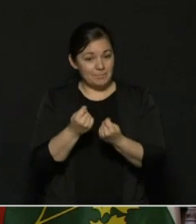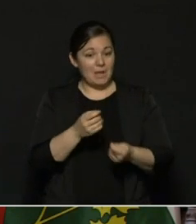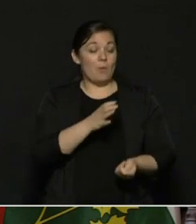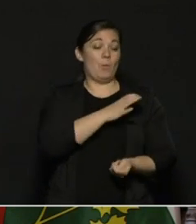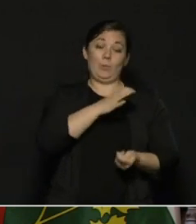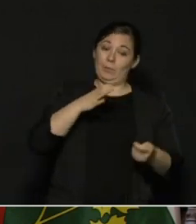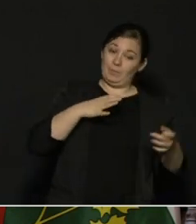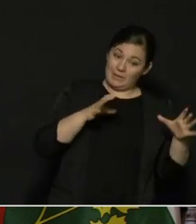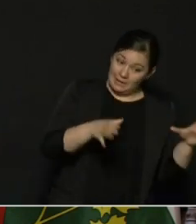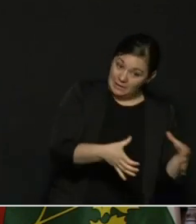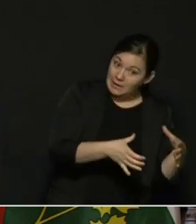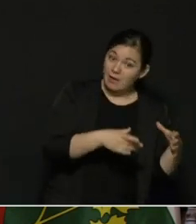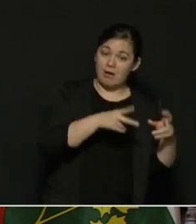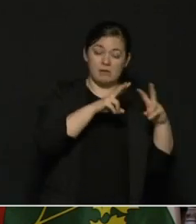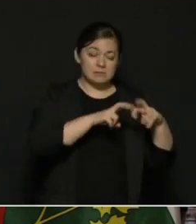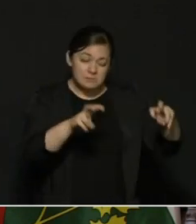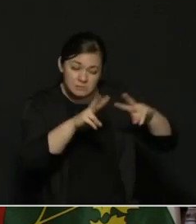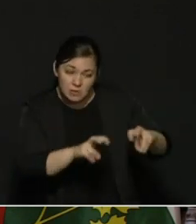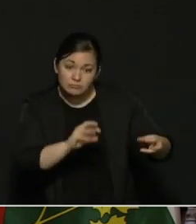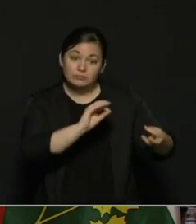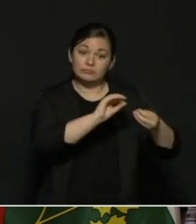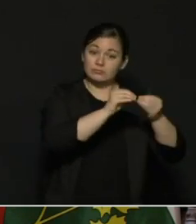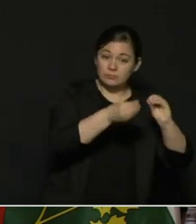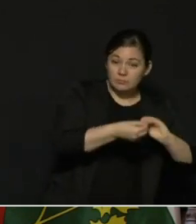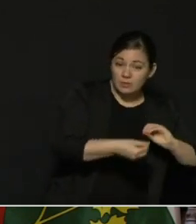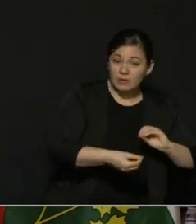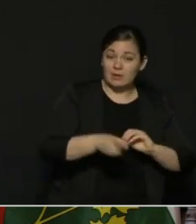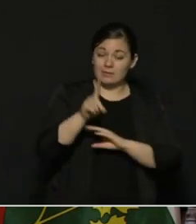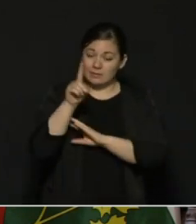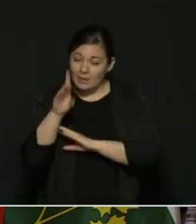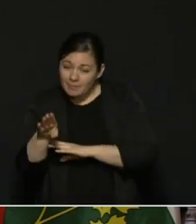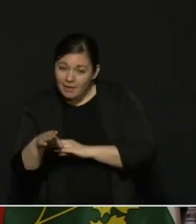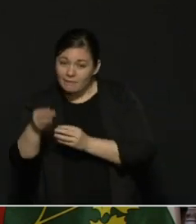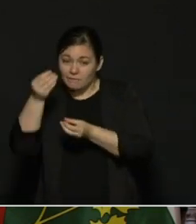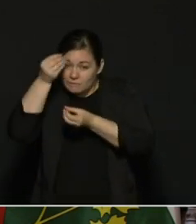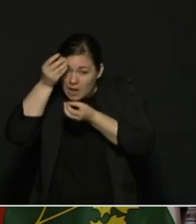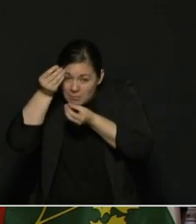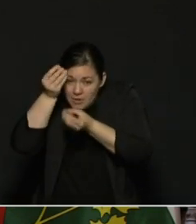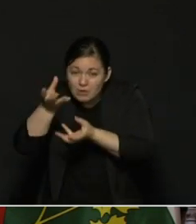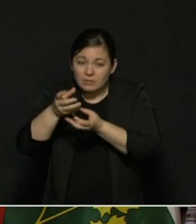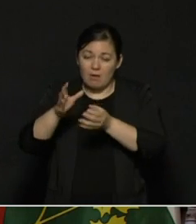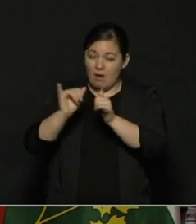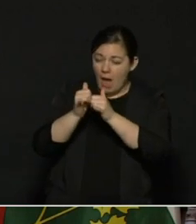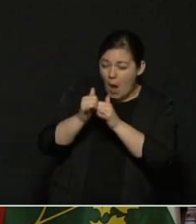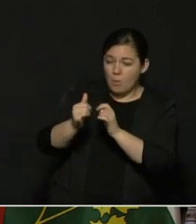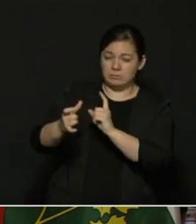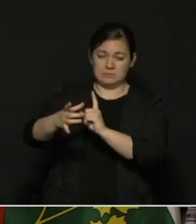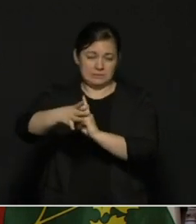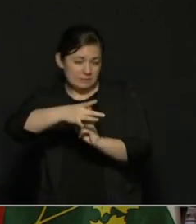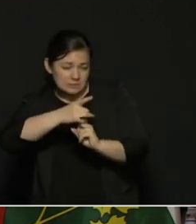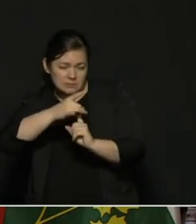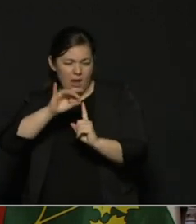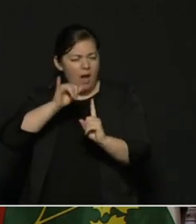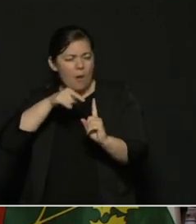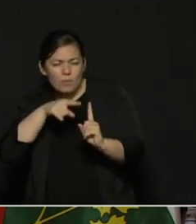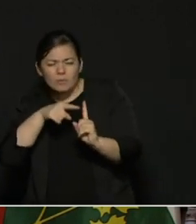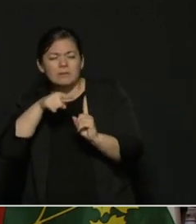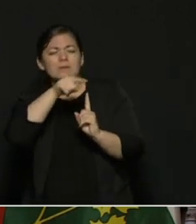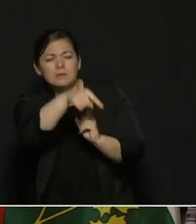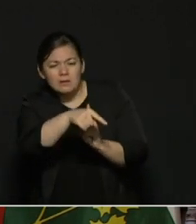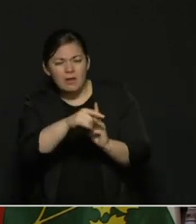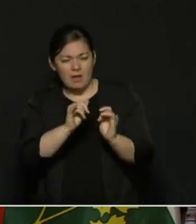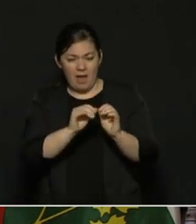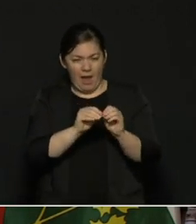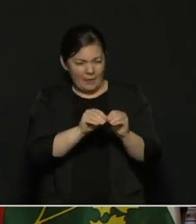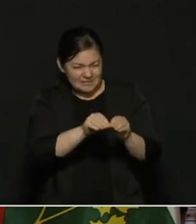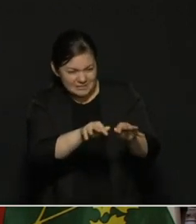at the rigors and aspects and various components of the case containment management system throughout our 34 public health units, how we